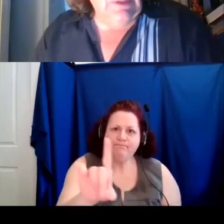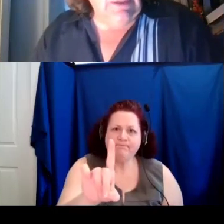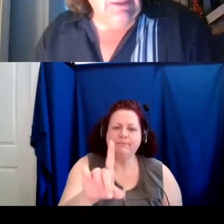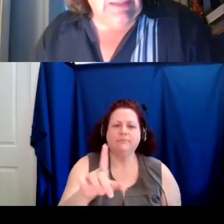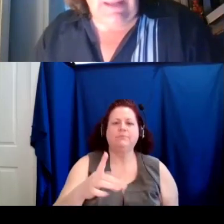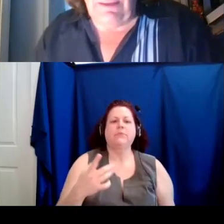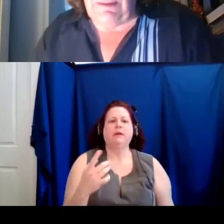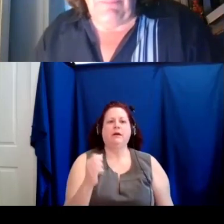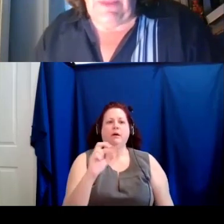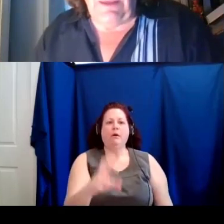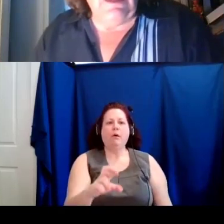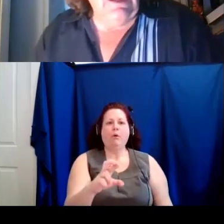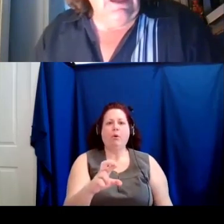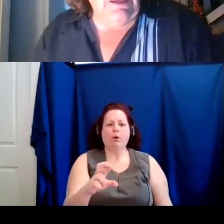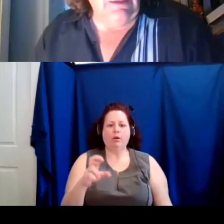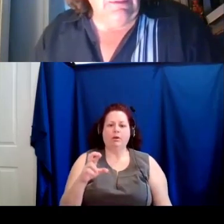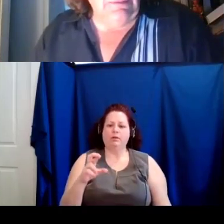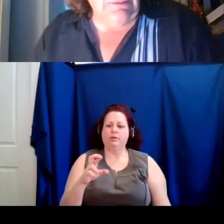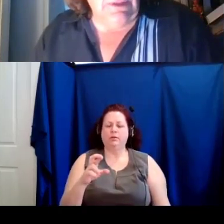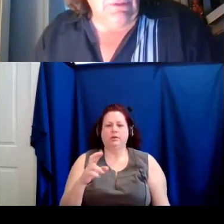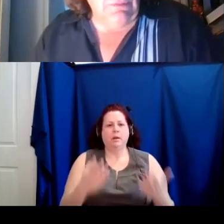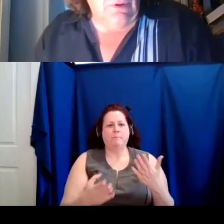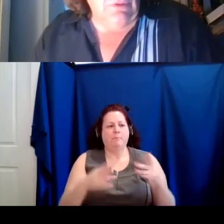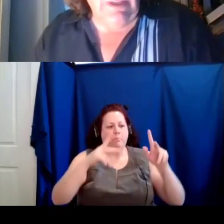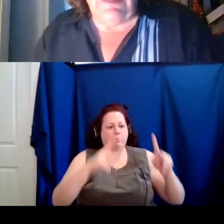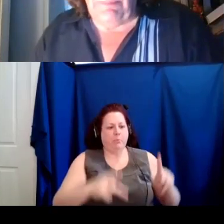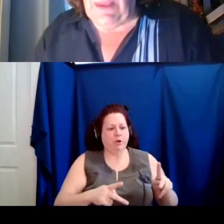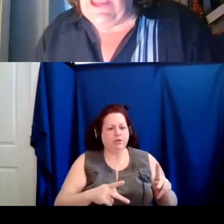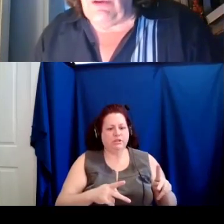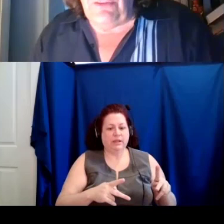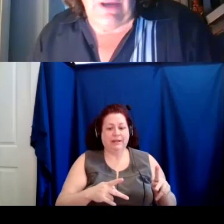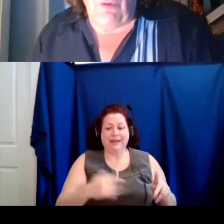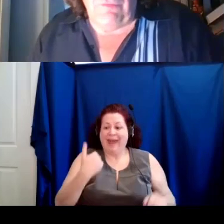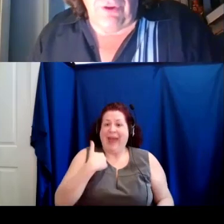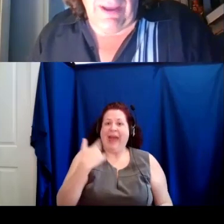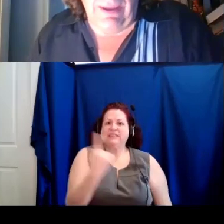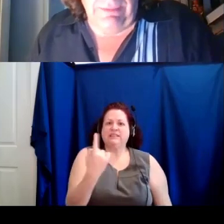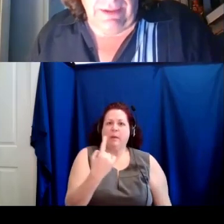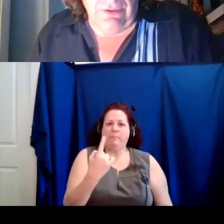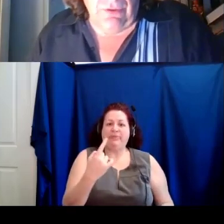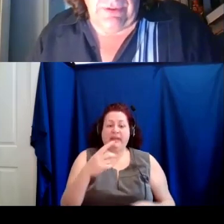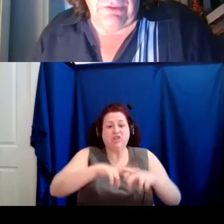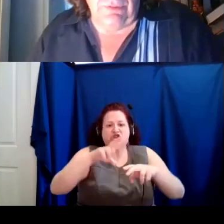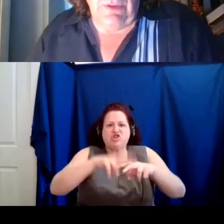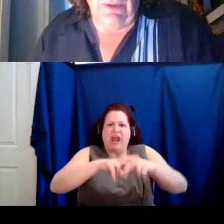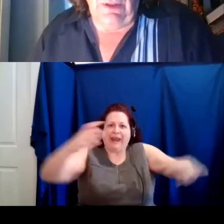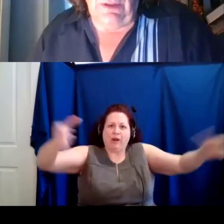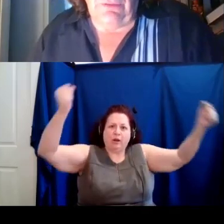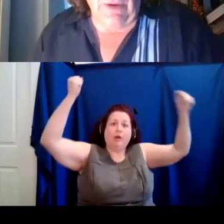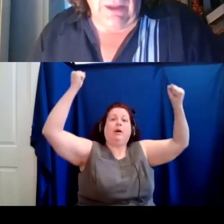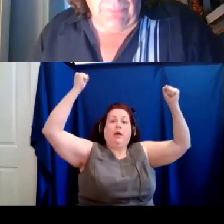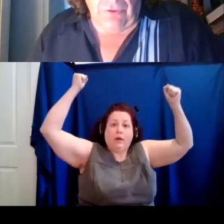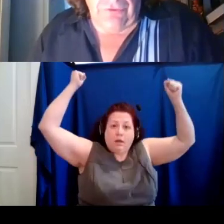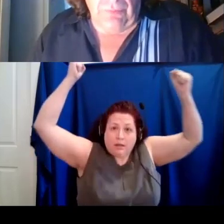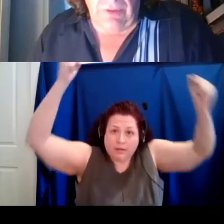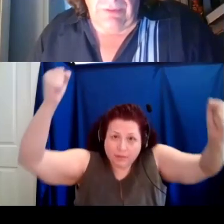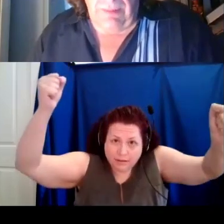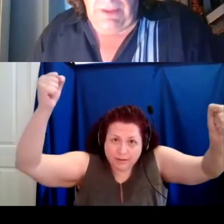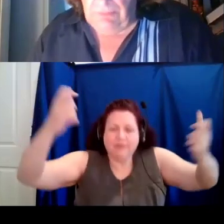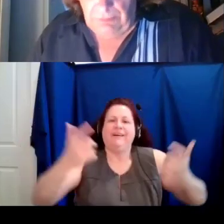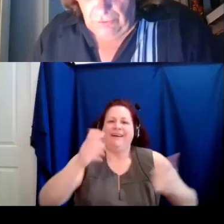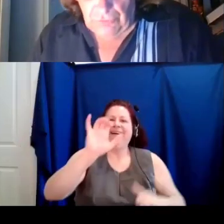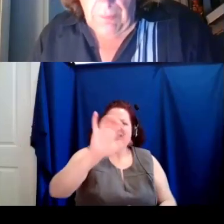towards getting something, holding a chair over your head that you're going to strike a person